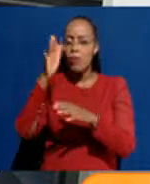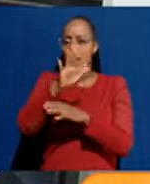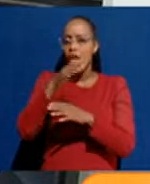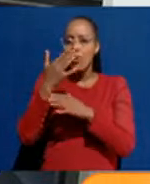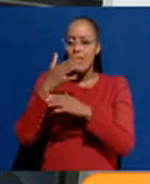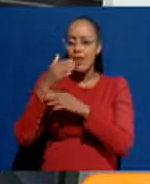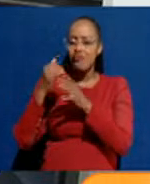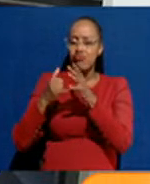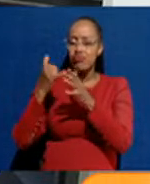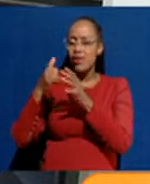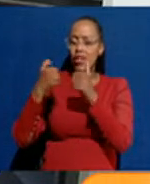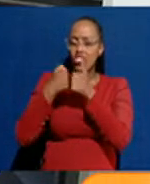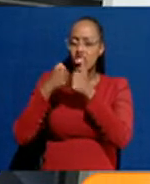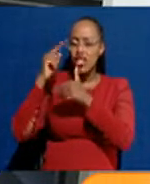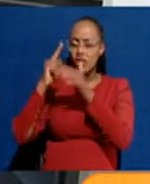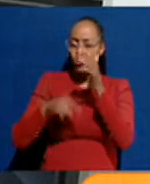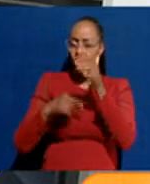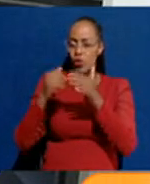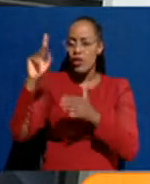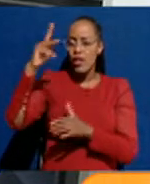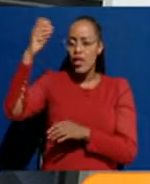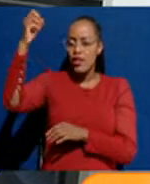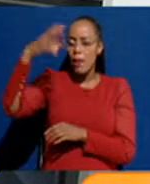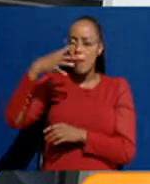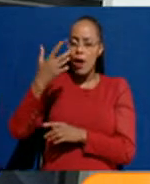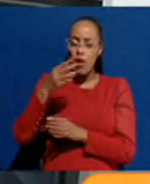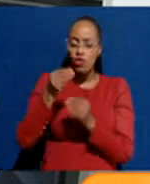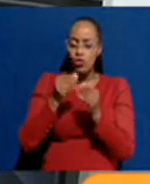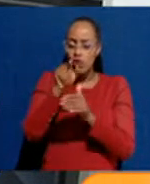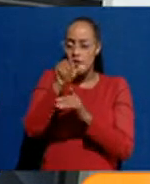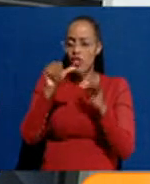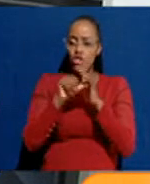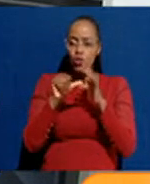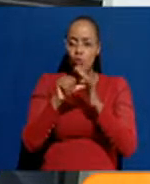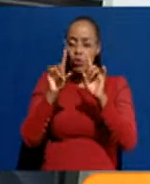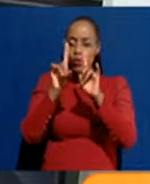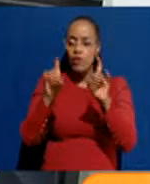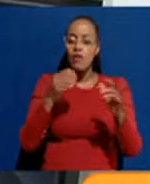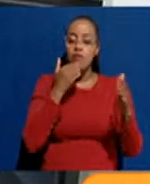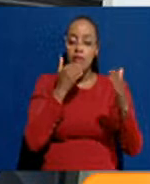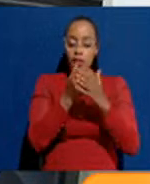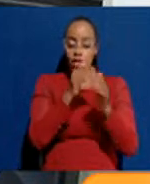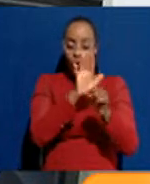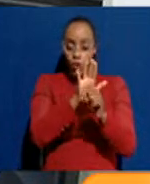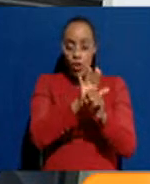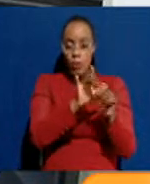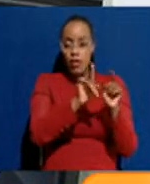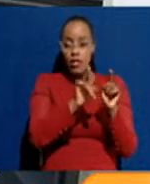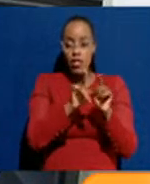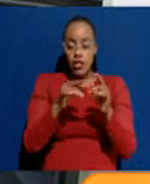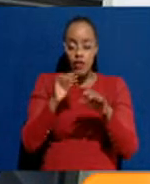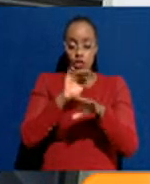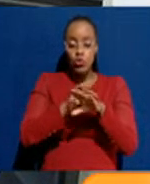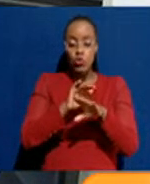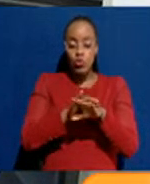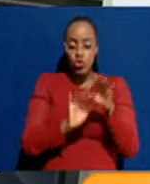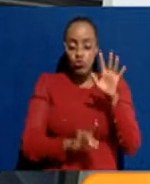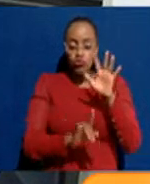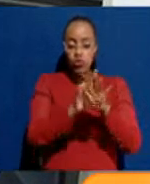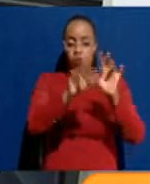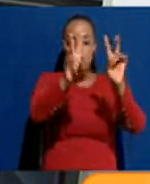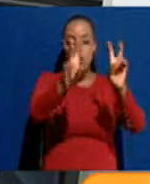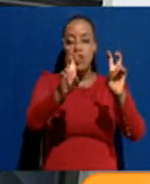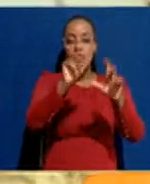challenge with Kenya Power to really sort this out? Thank you so much, Sam. And it's very good you've raised the issue